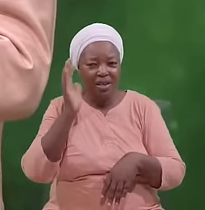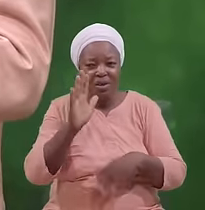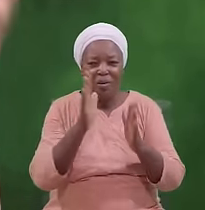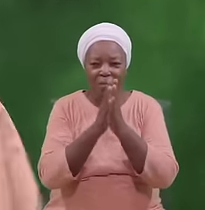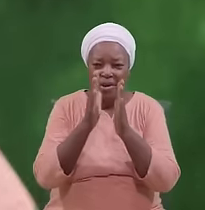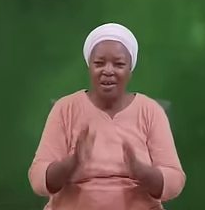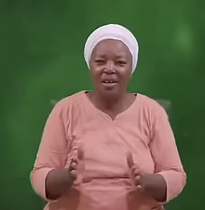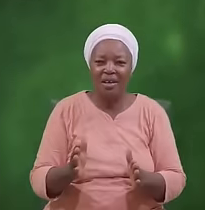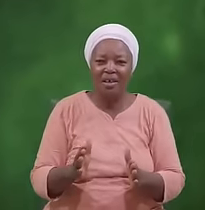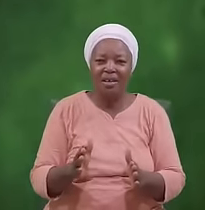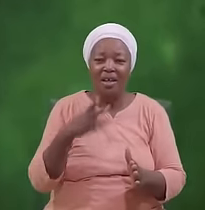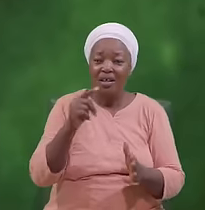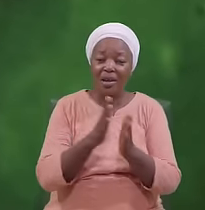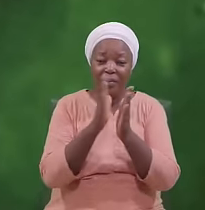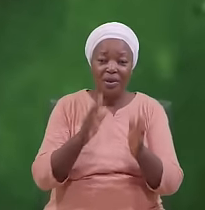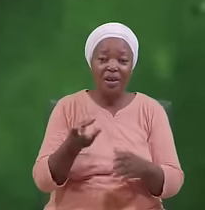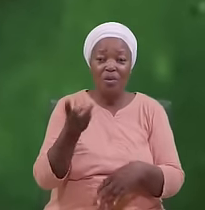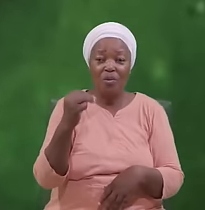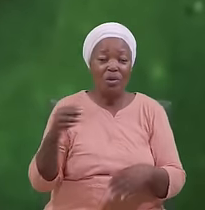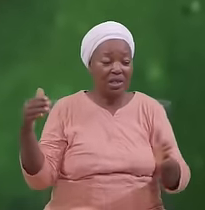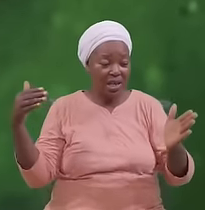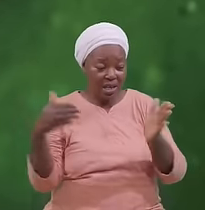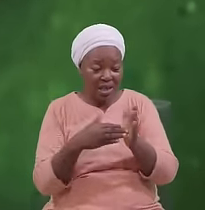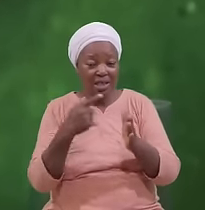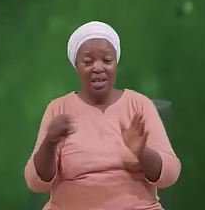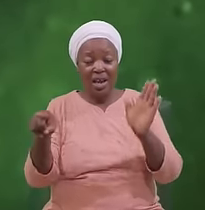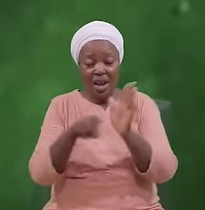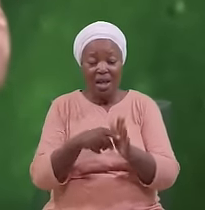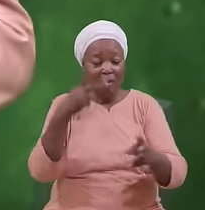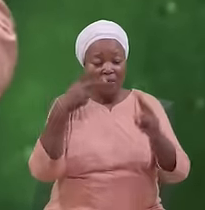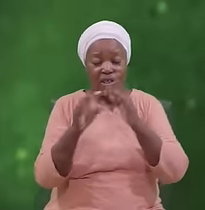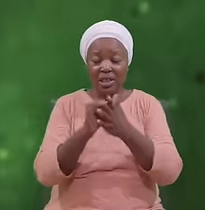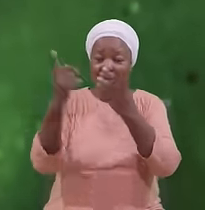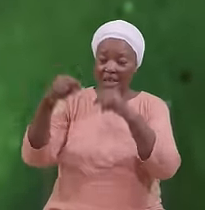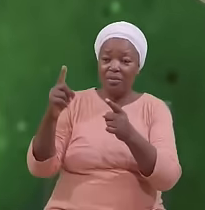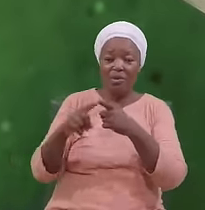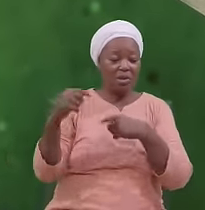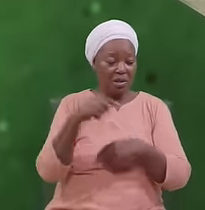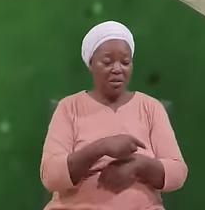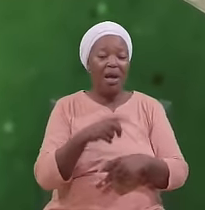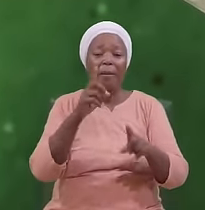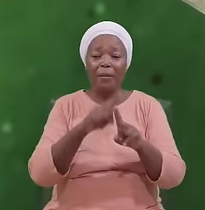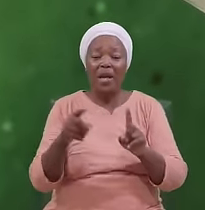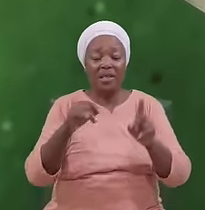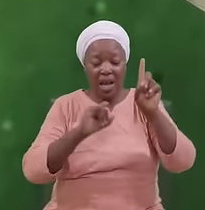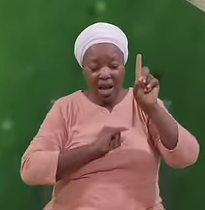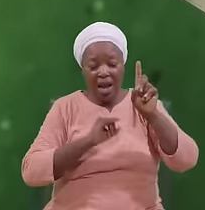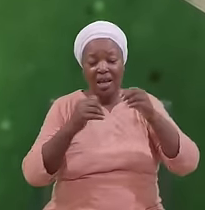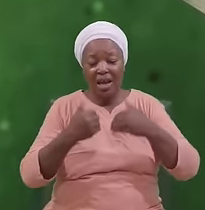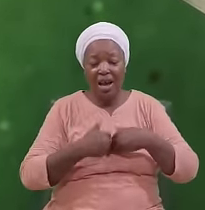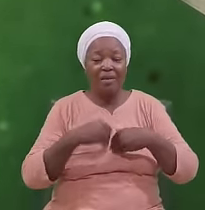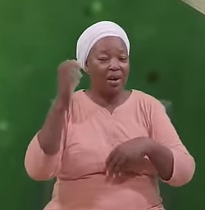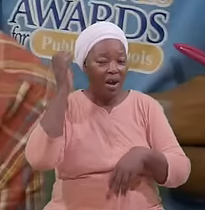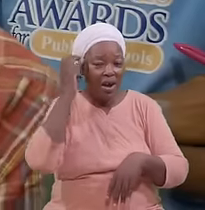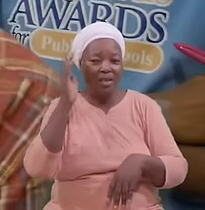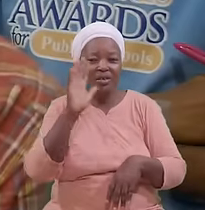prayer. The prayer was against the negative prophecy that came to him. I have heard